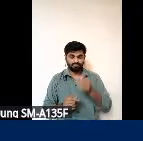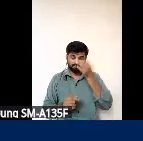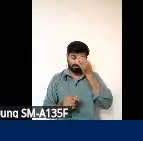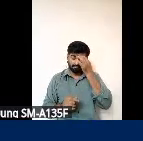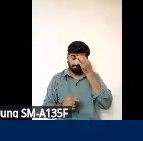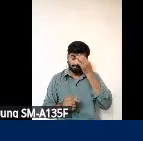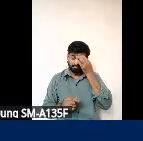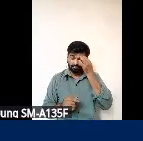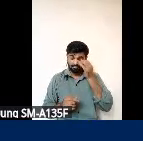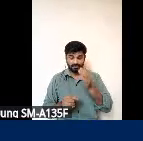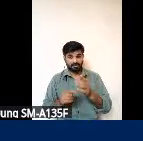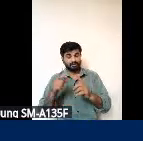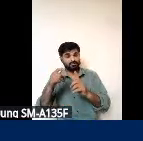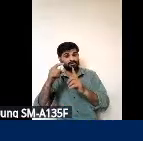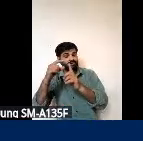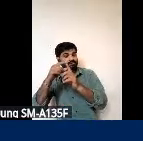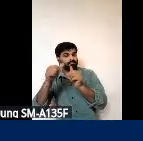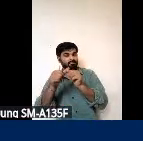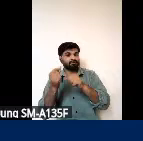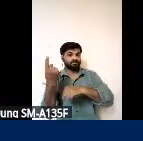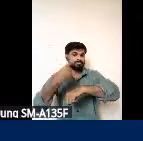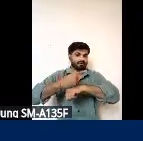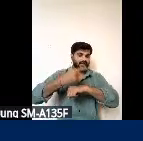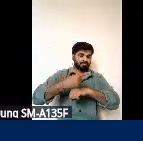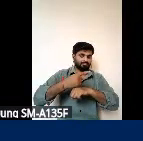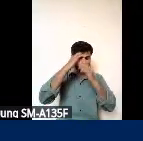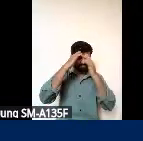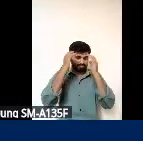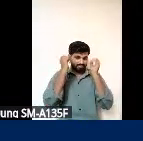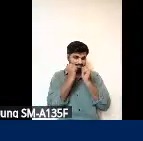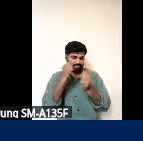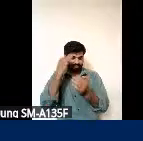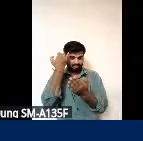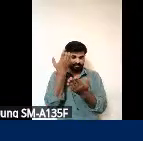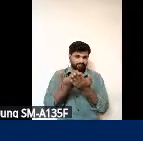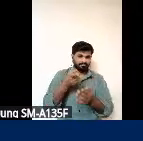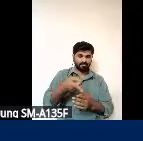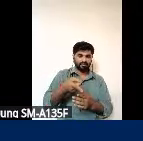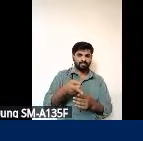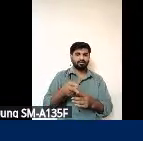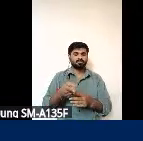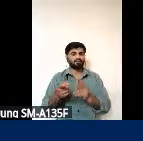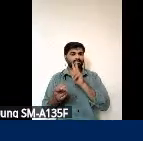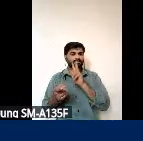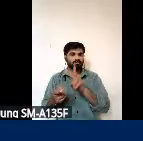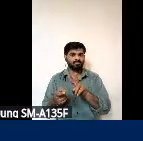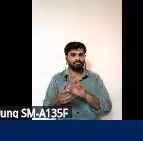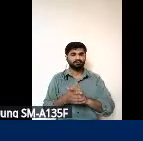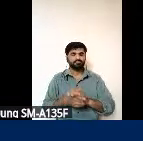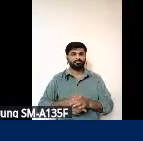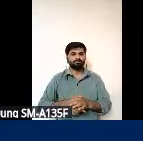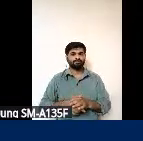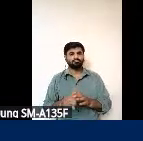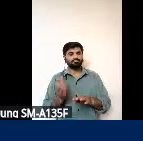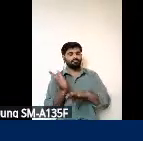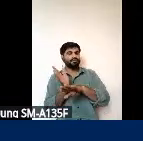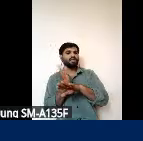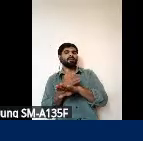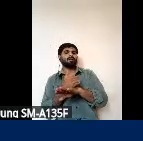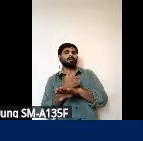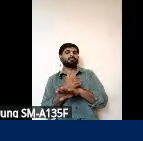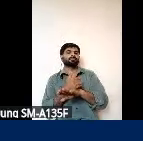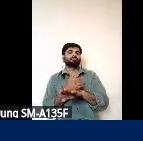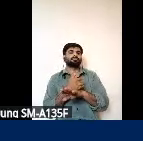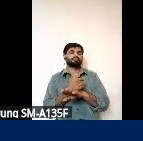decided. It does take time for them to release the data. What we have seen is that in the previous censuses, when it was